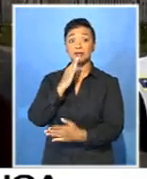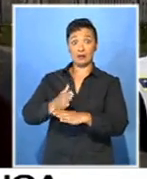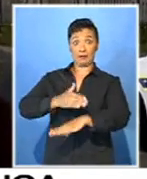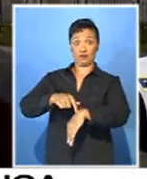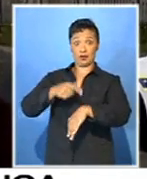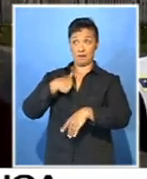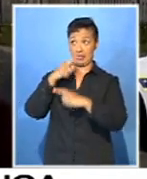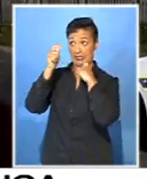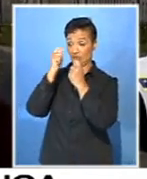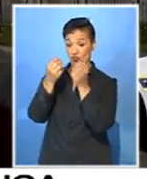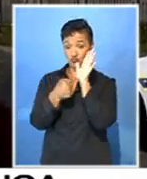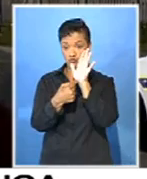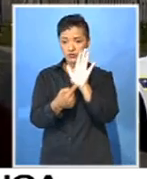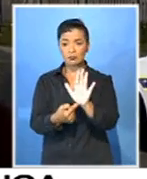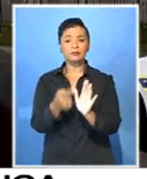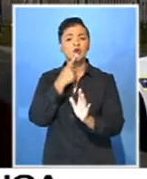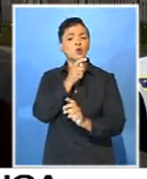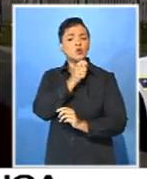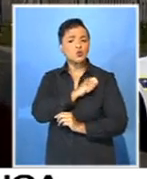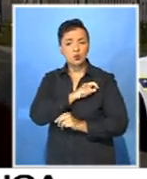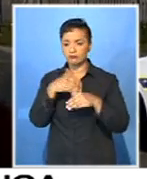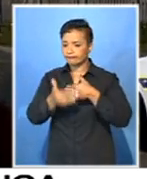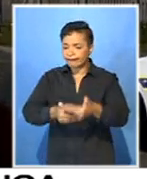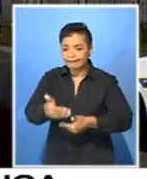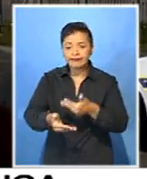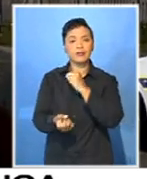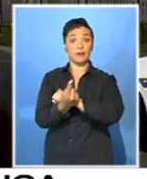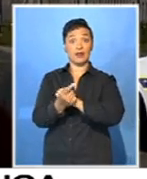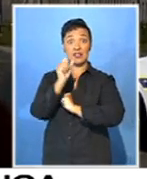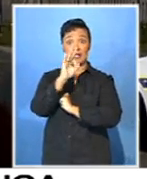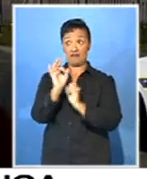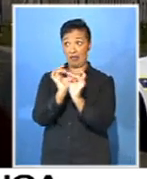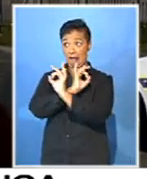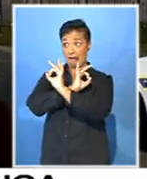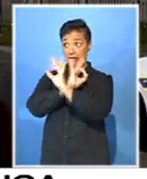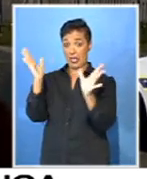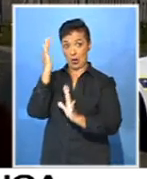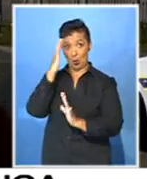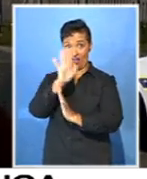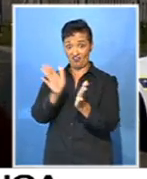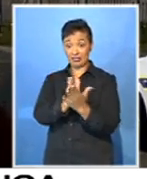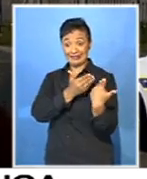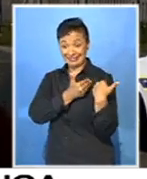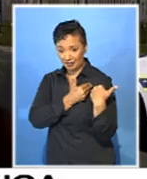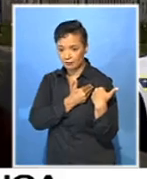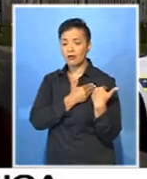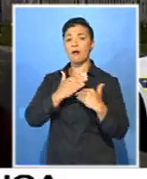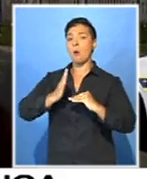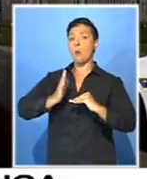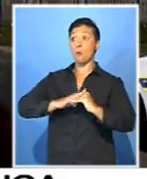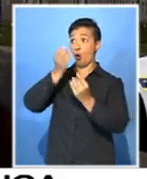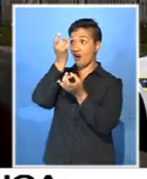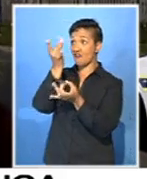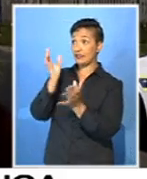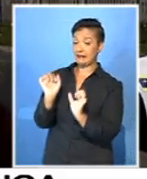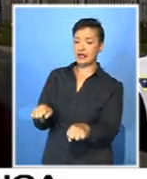air, is that the operation is still ongoing, and until the scene has been declared clear, they cannot give us any other